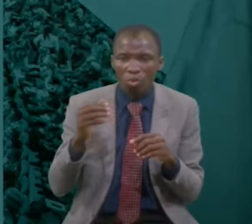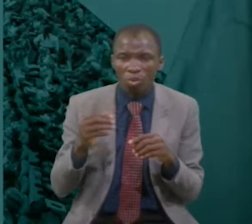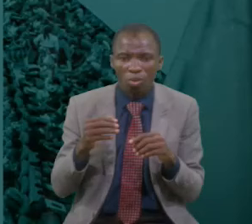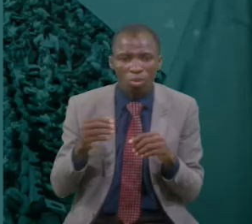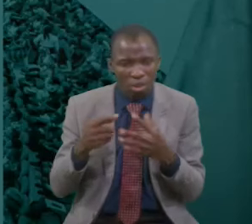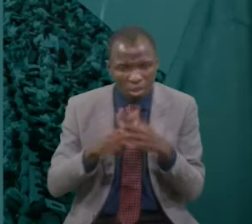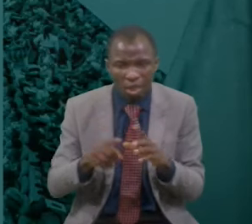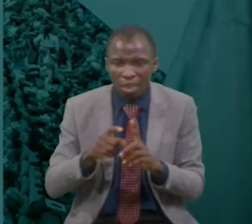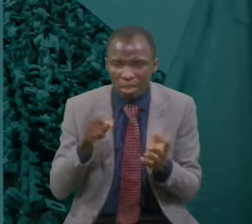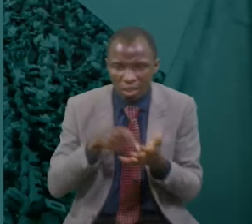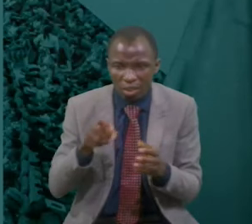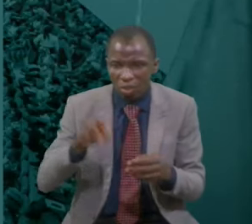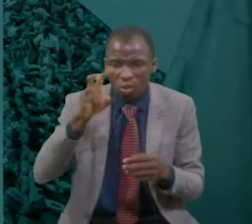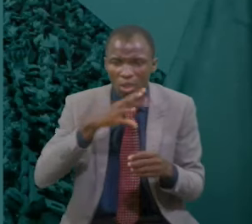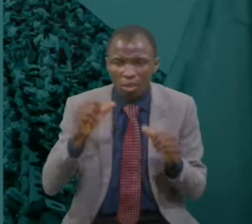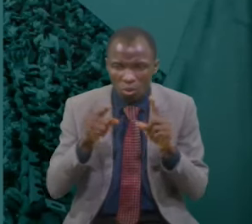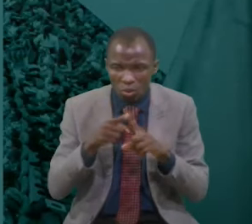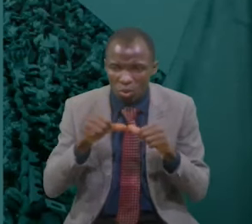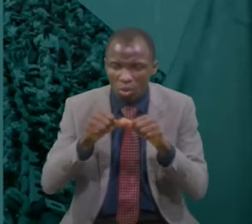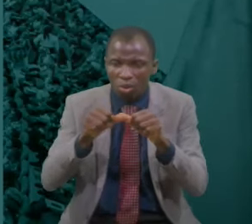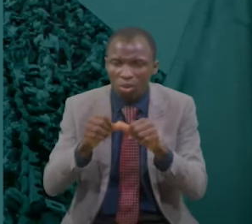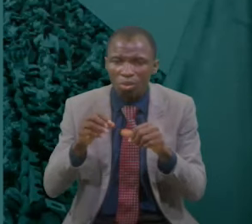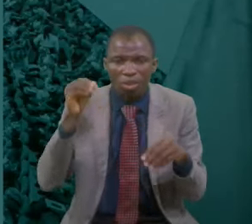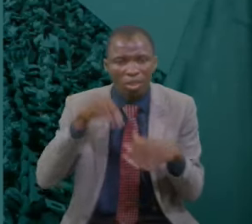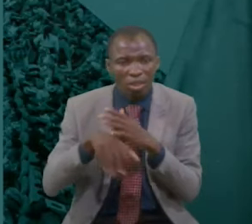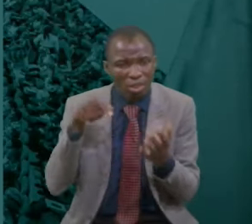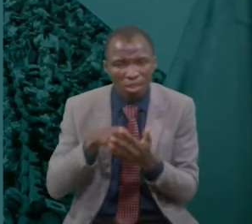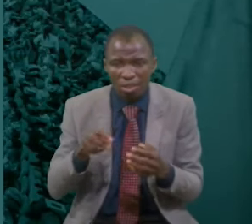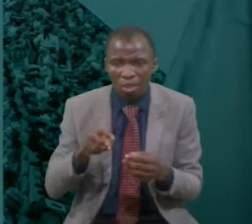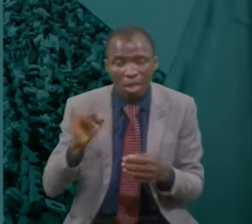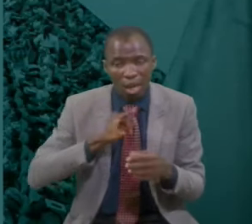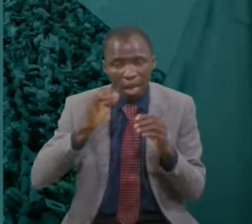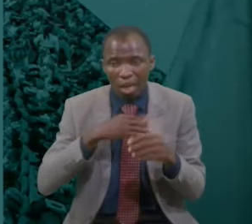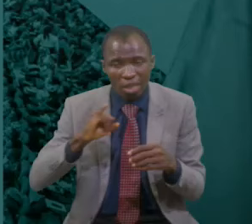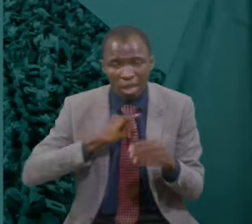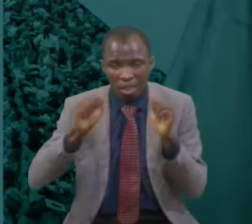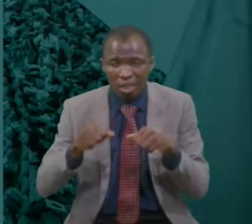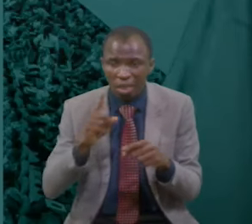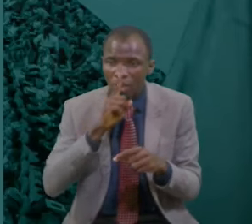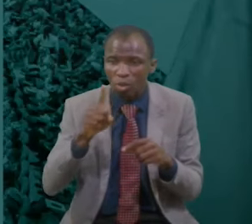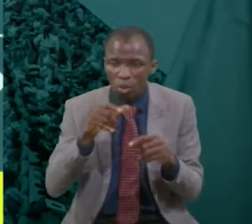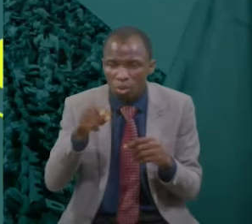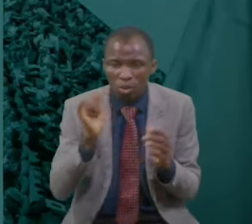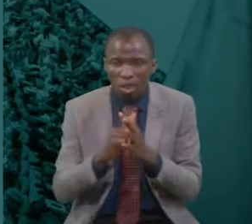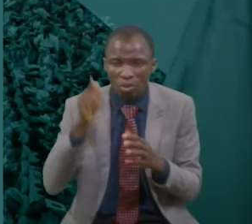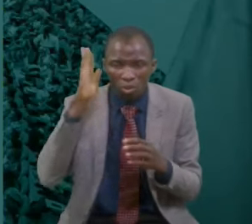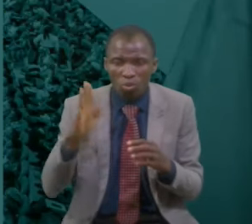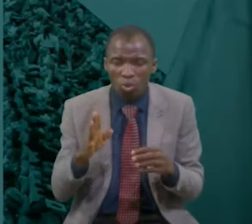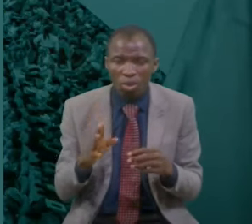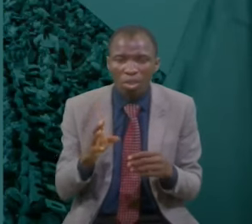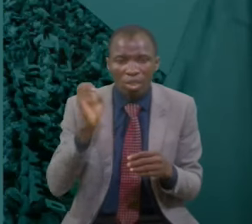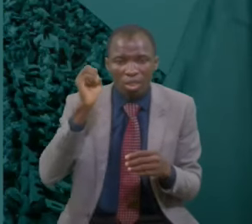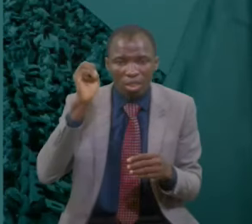him pleasure and happiness. And I can assure you that he will keep on remembering you in his